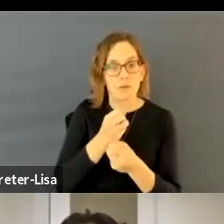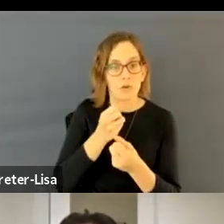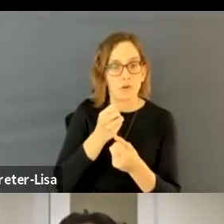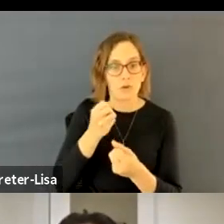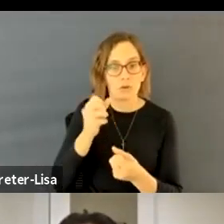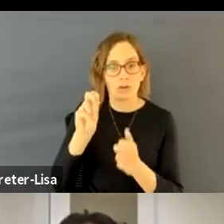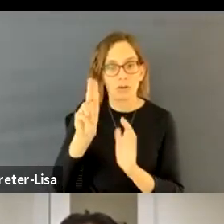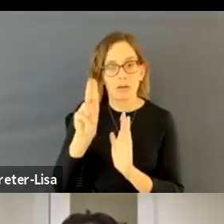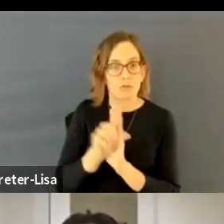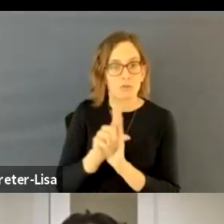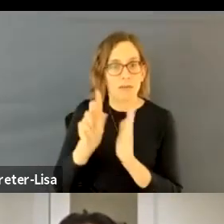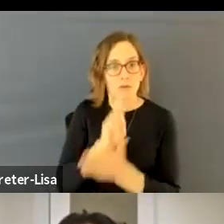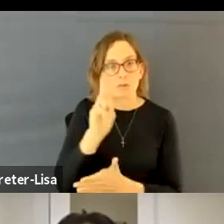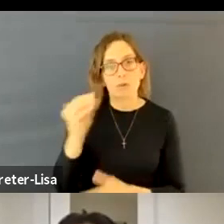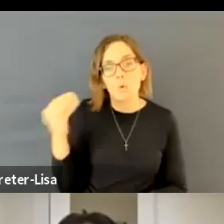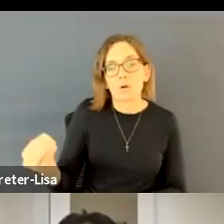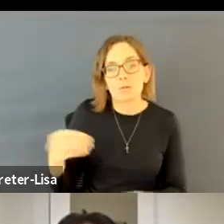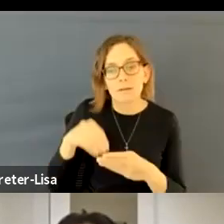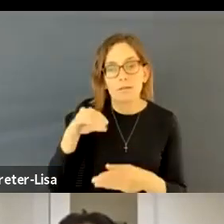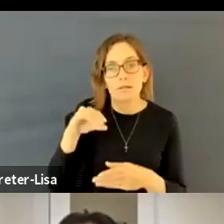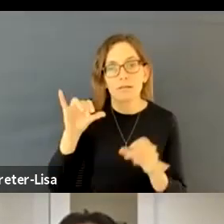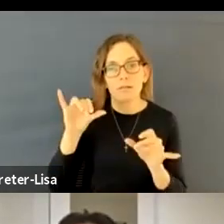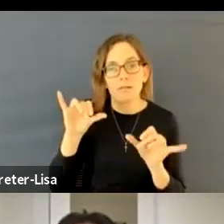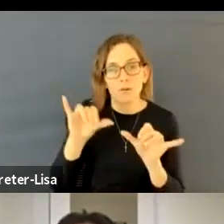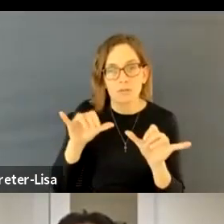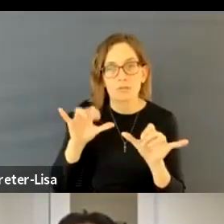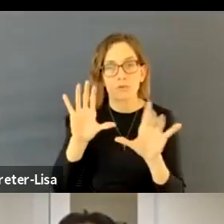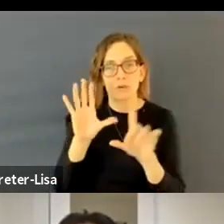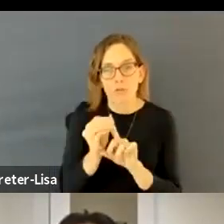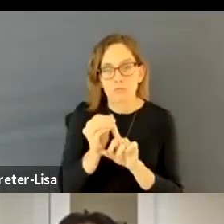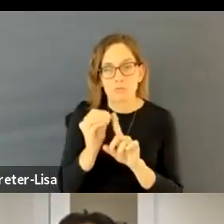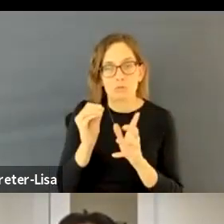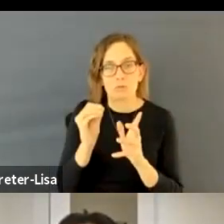in the Architecture and the Cultural Anthropology departments.